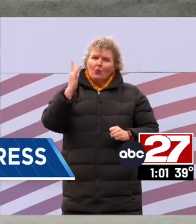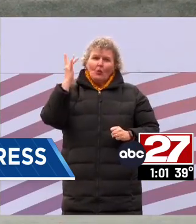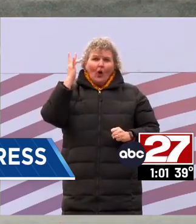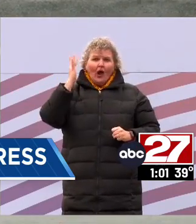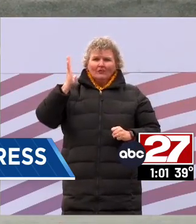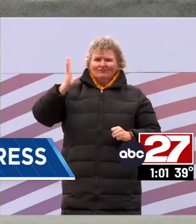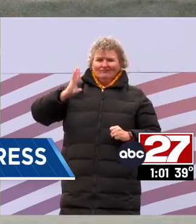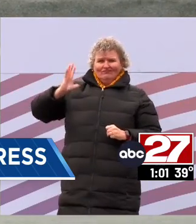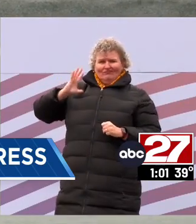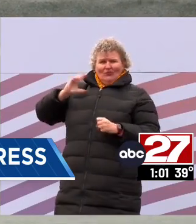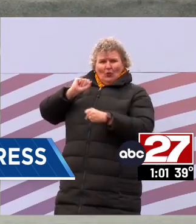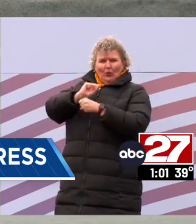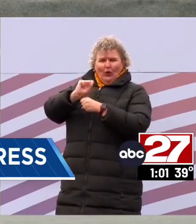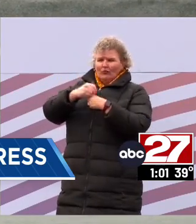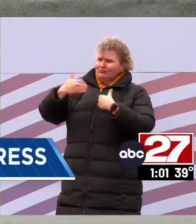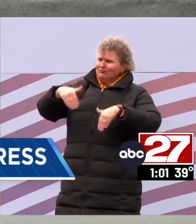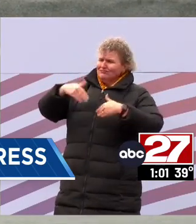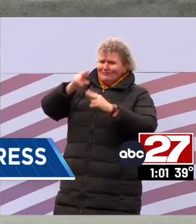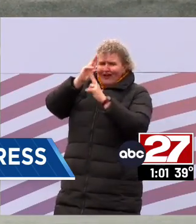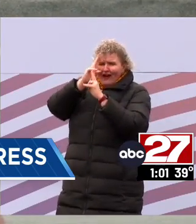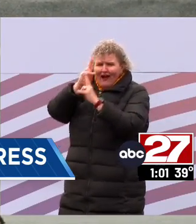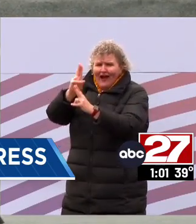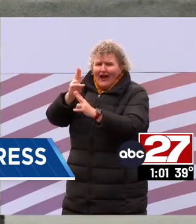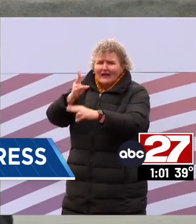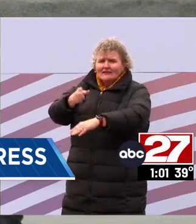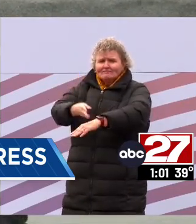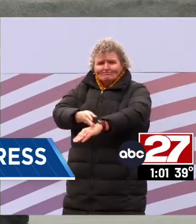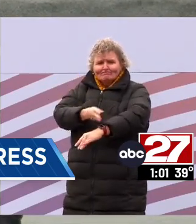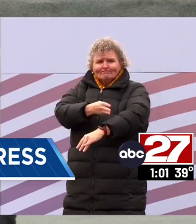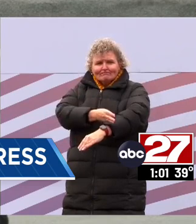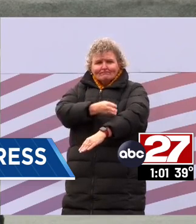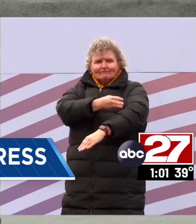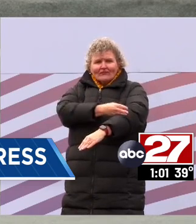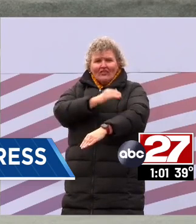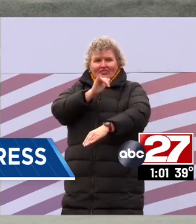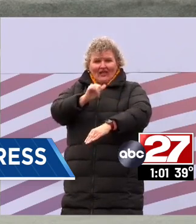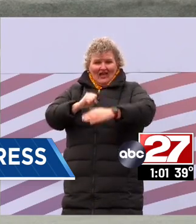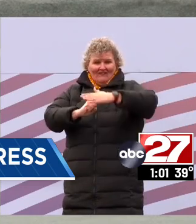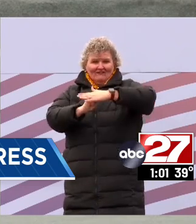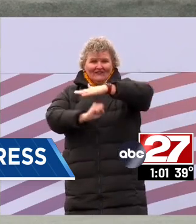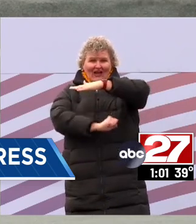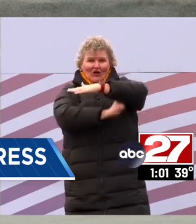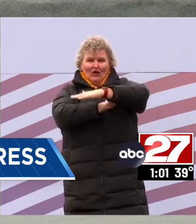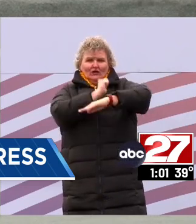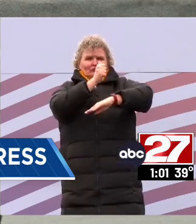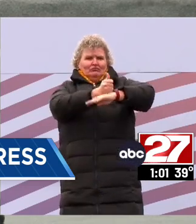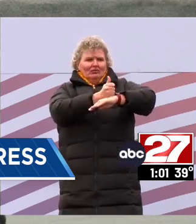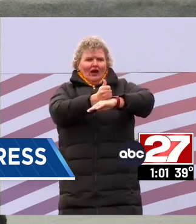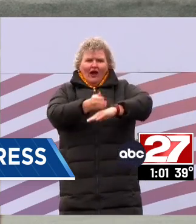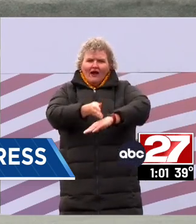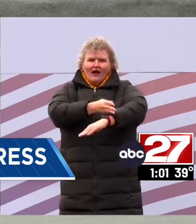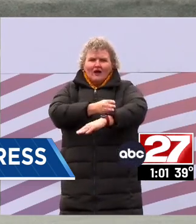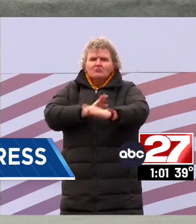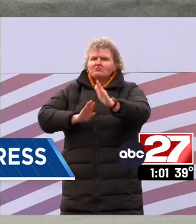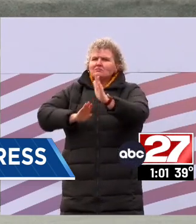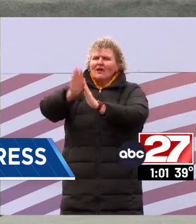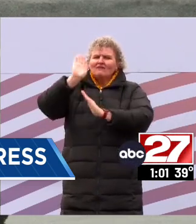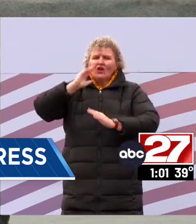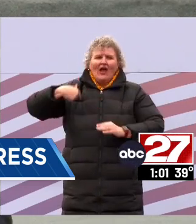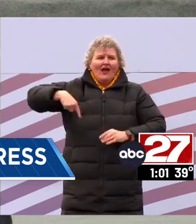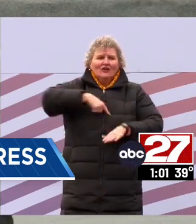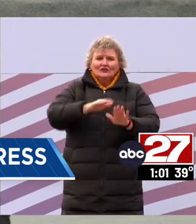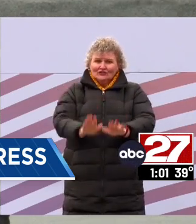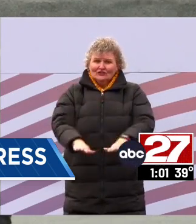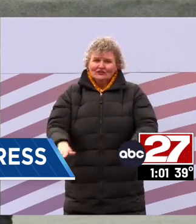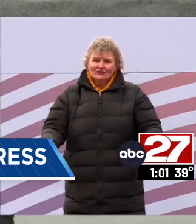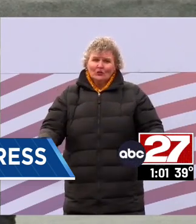but rather to build on a foundation so we can make progress for our children. That is why